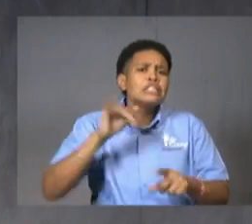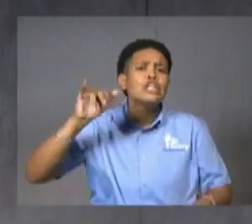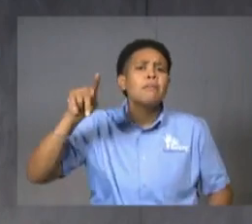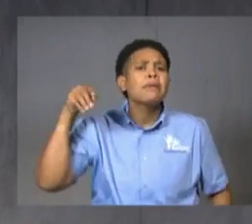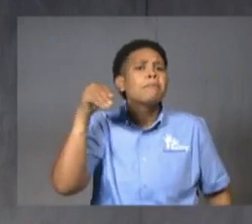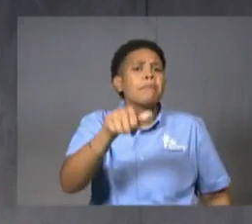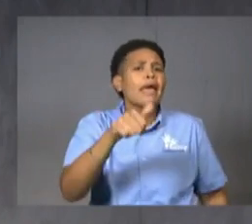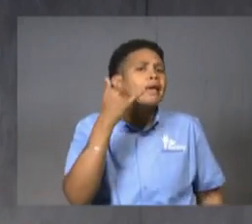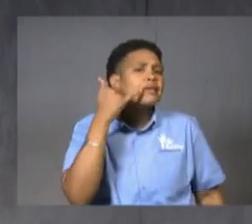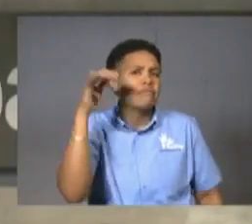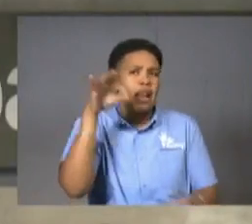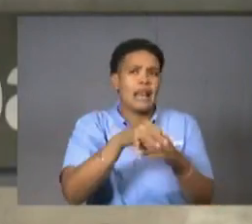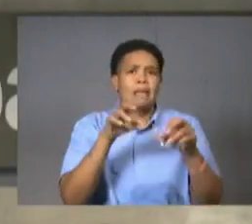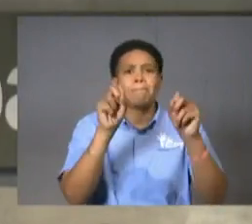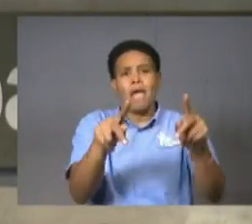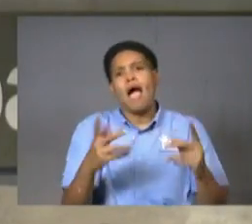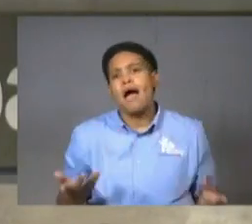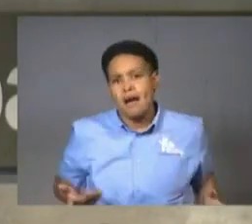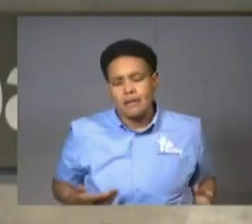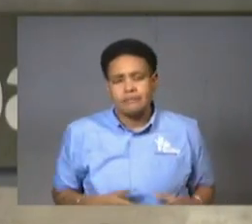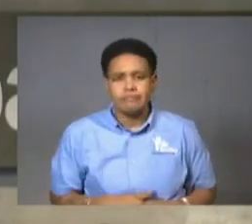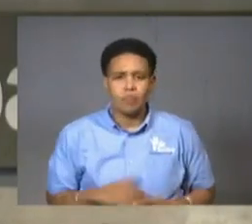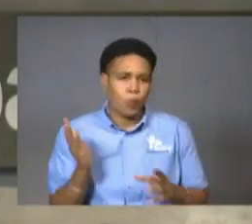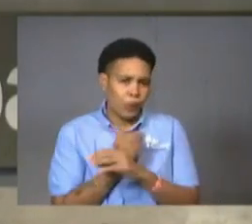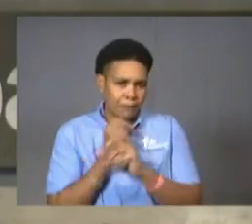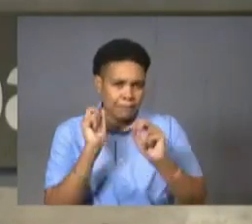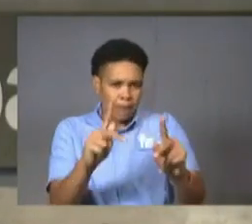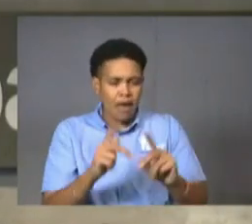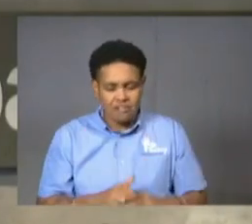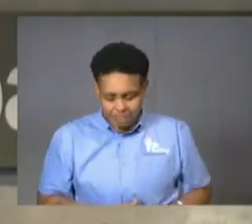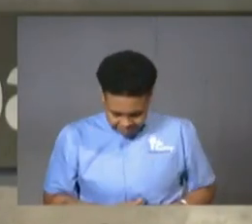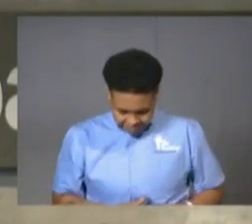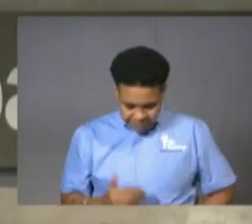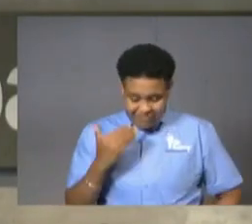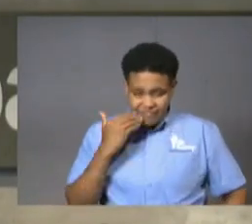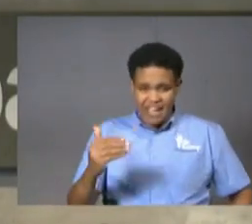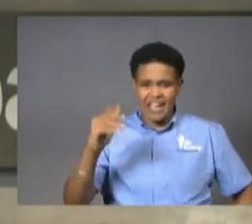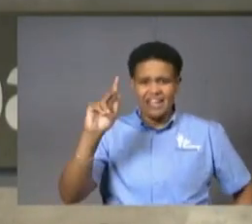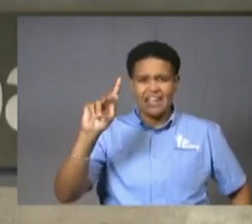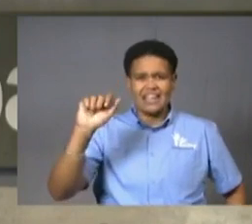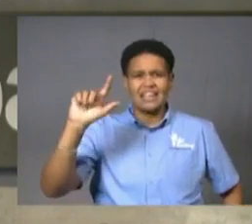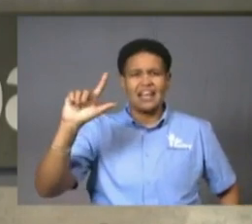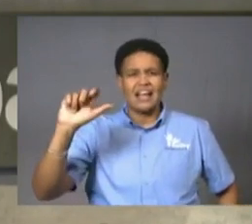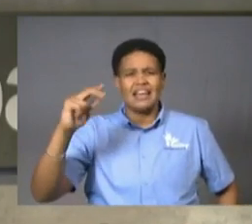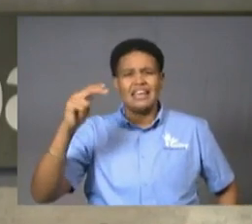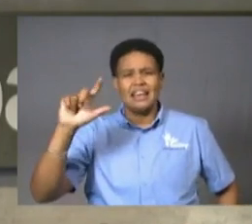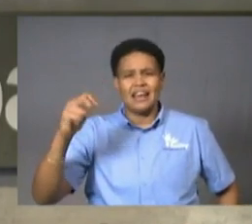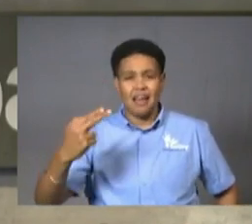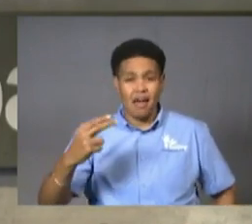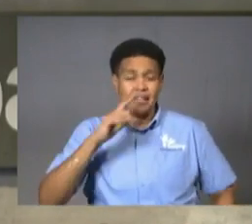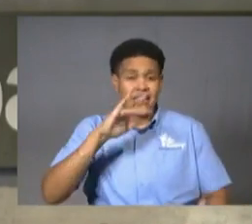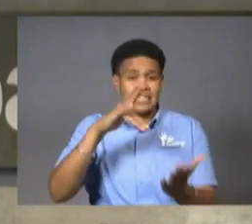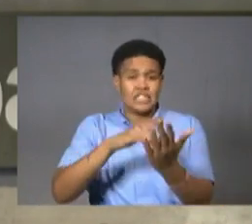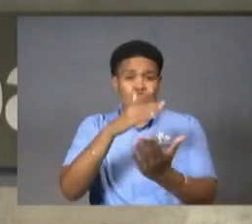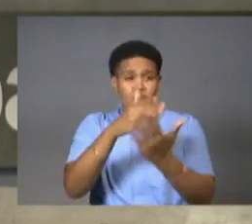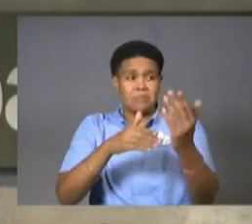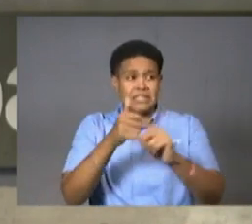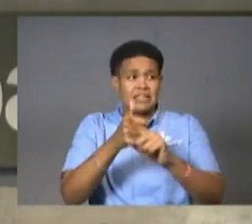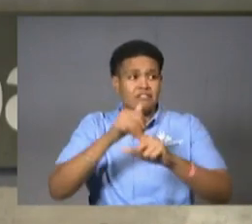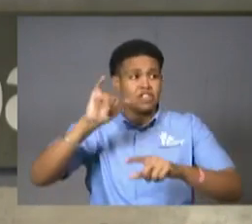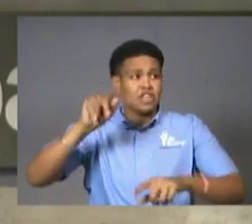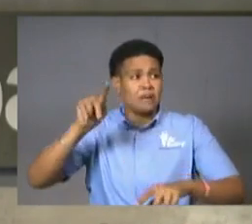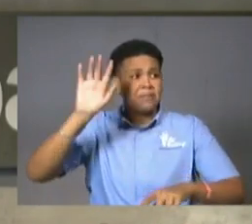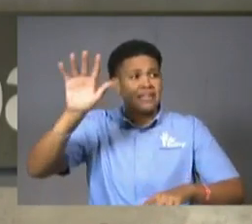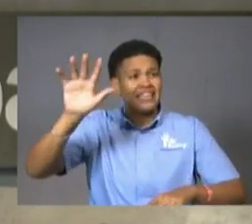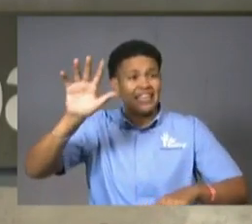re-elected? Thank you for that question, Kalila. The central piece of the Jamaica Labour Party manifesto